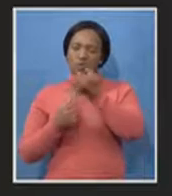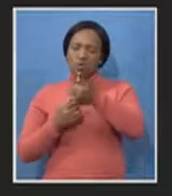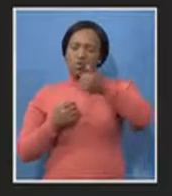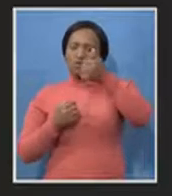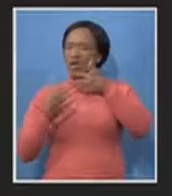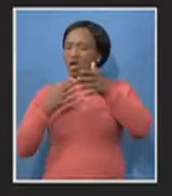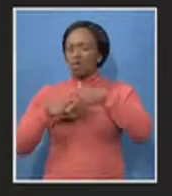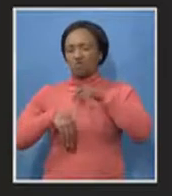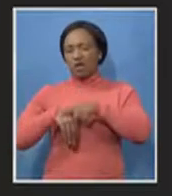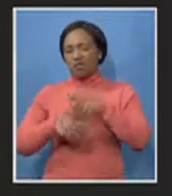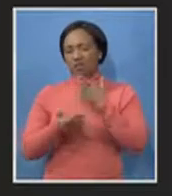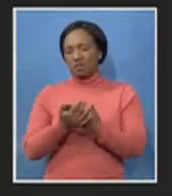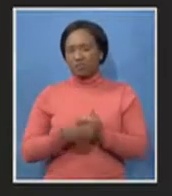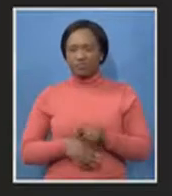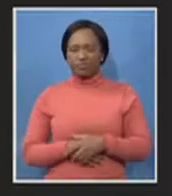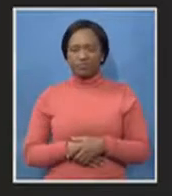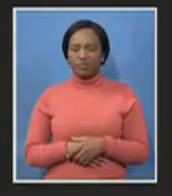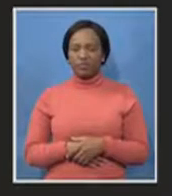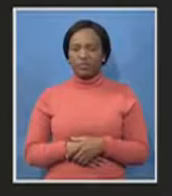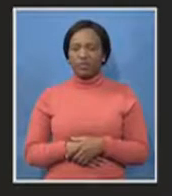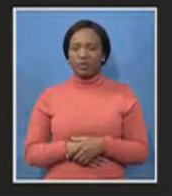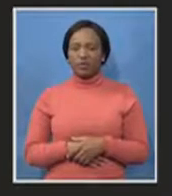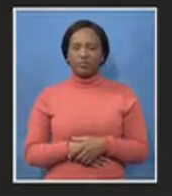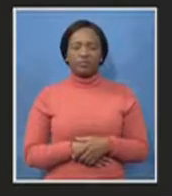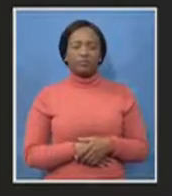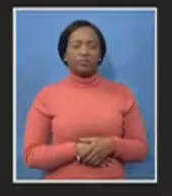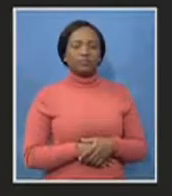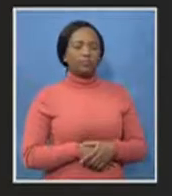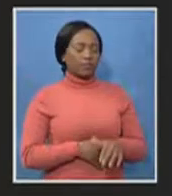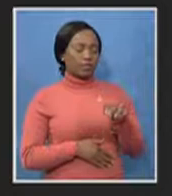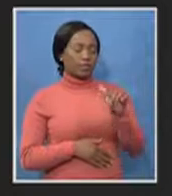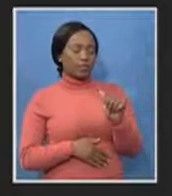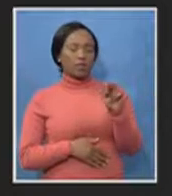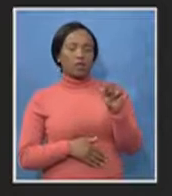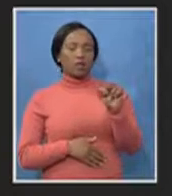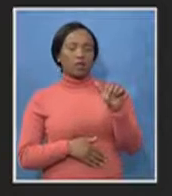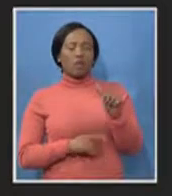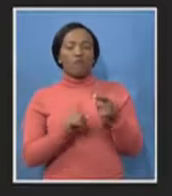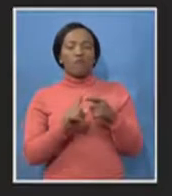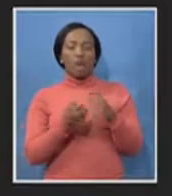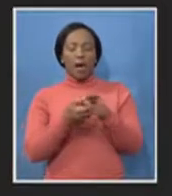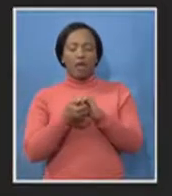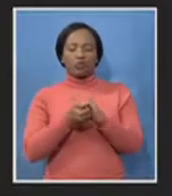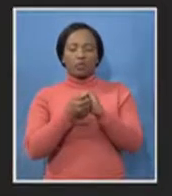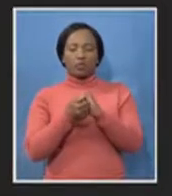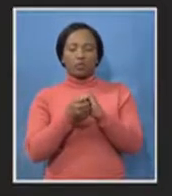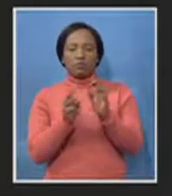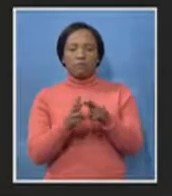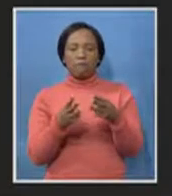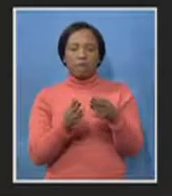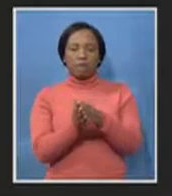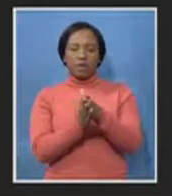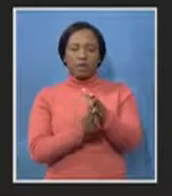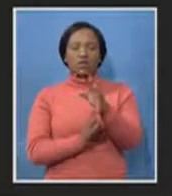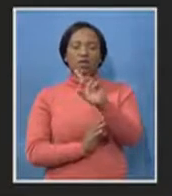Cara Anna from Associated Press has a question for Prof. Morris, and she